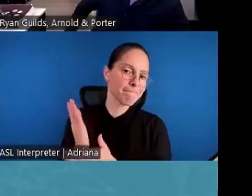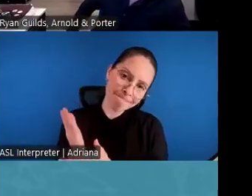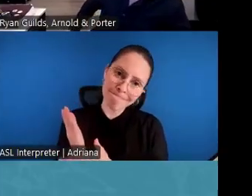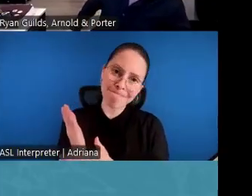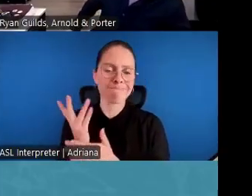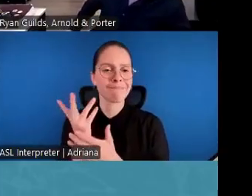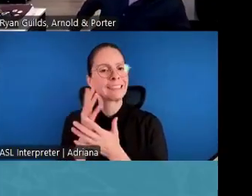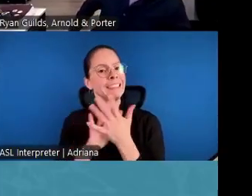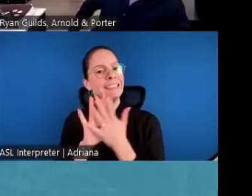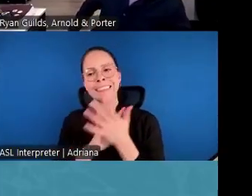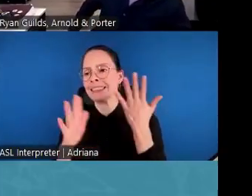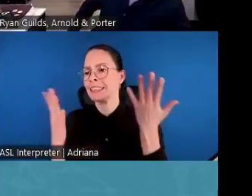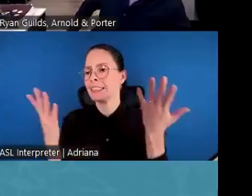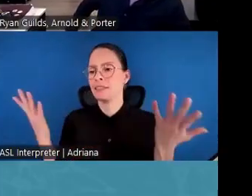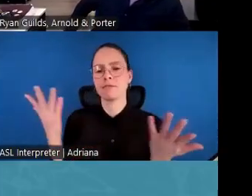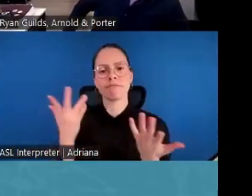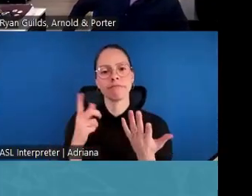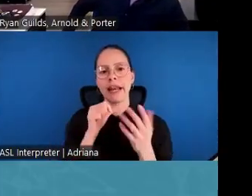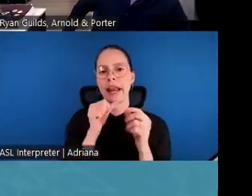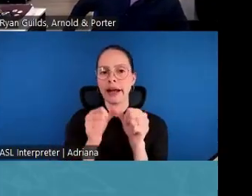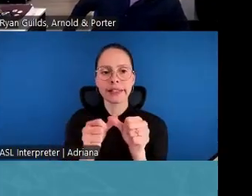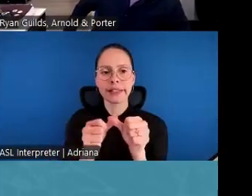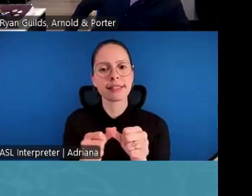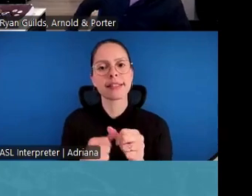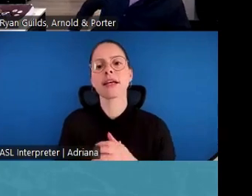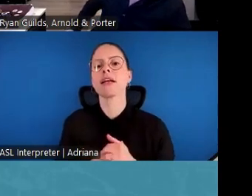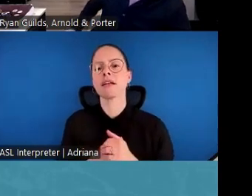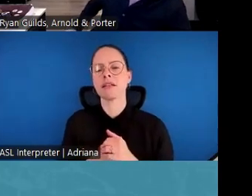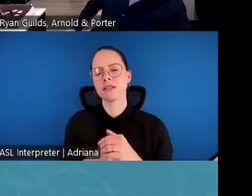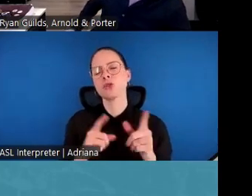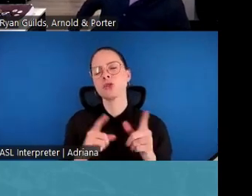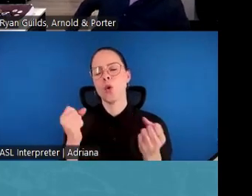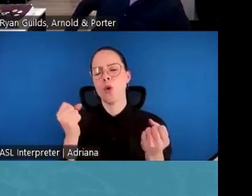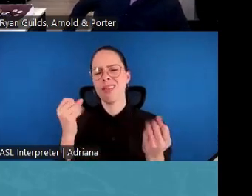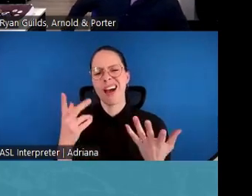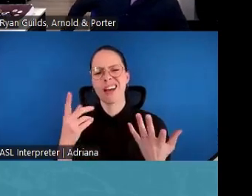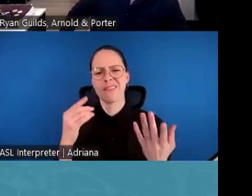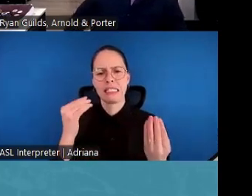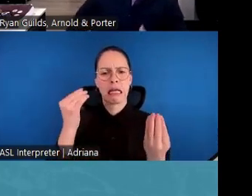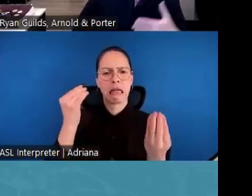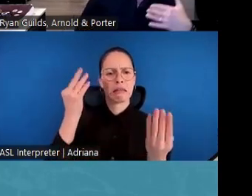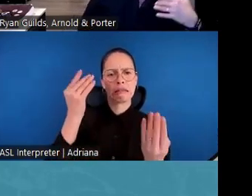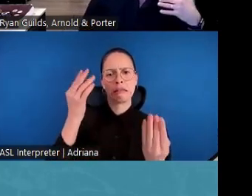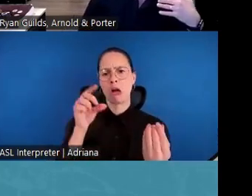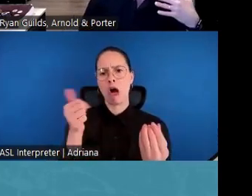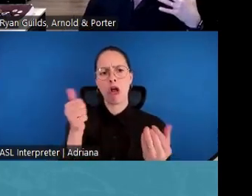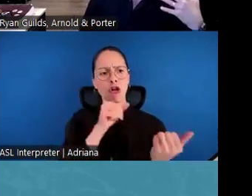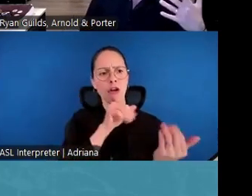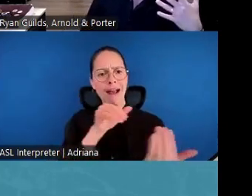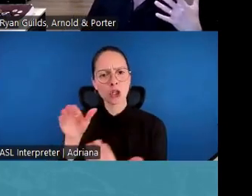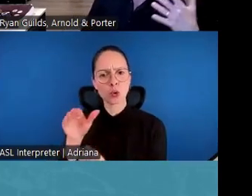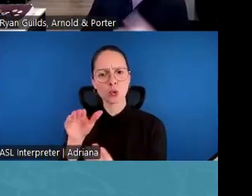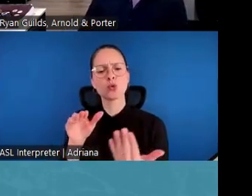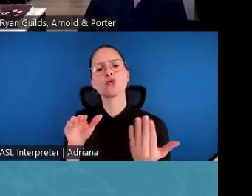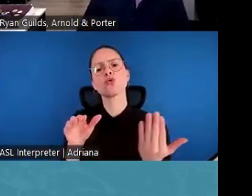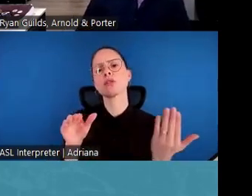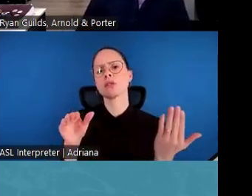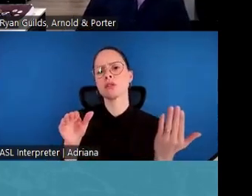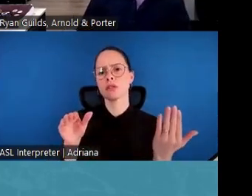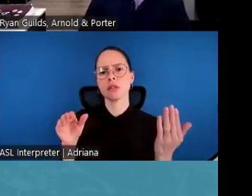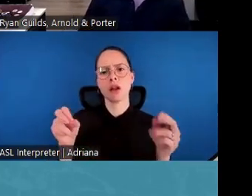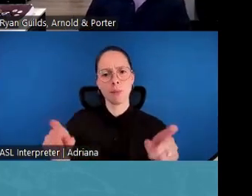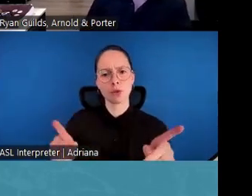and inconsistent. So a lot of it is thinking outside of the box and making fairness and due